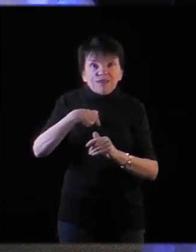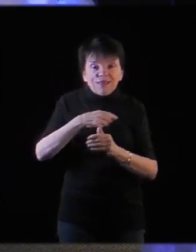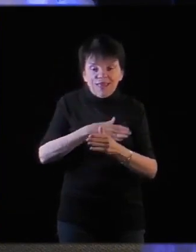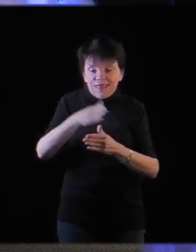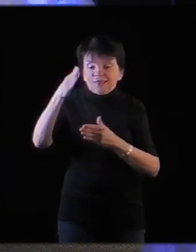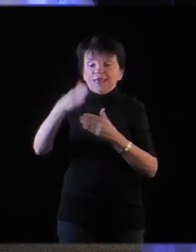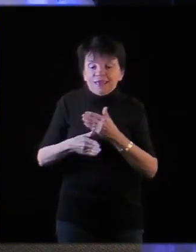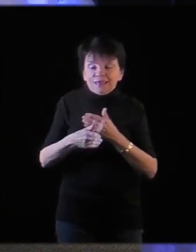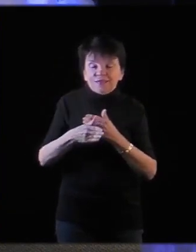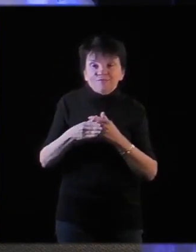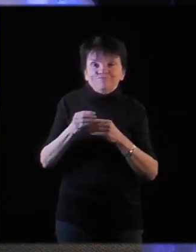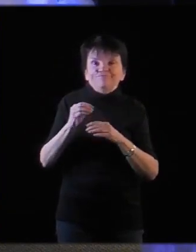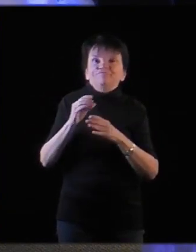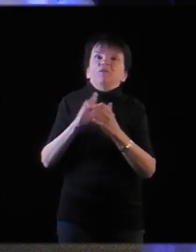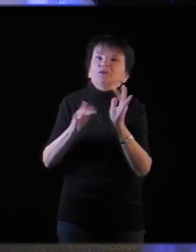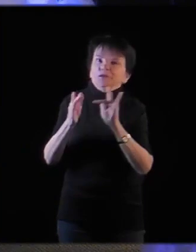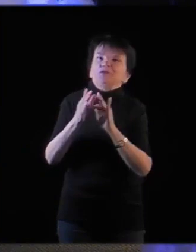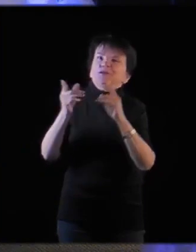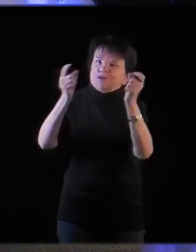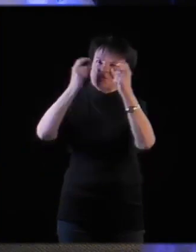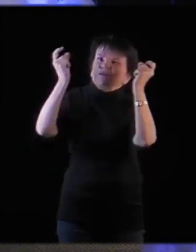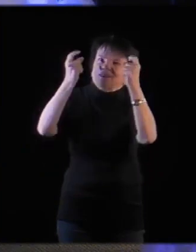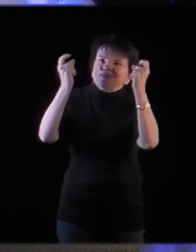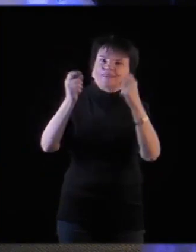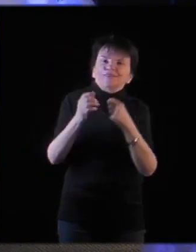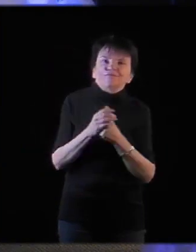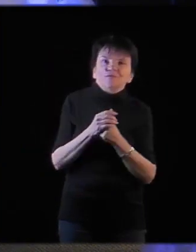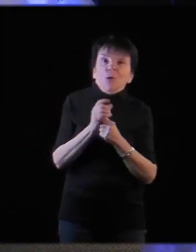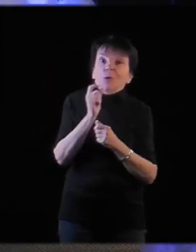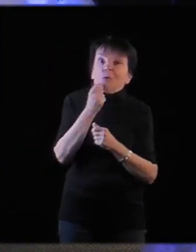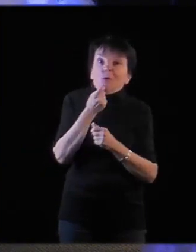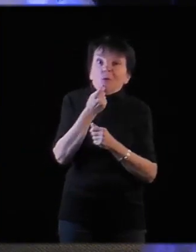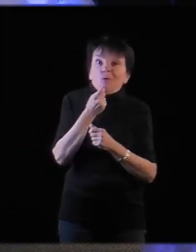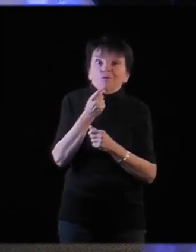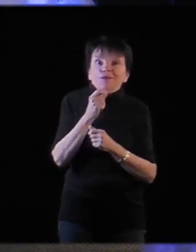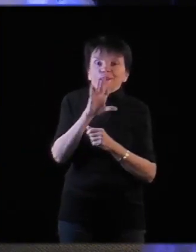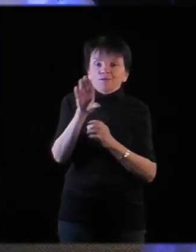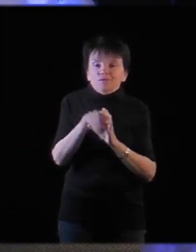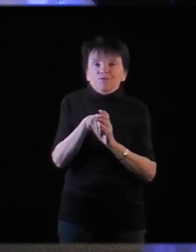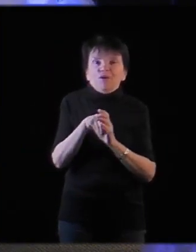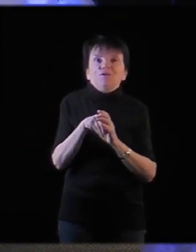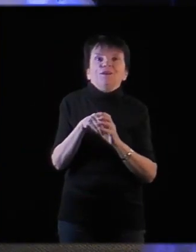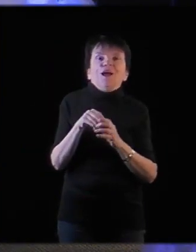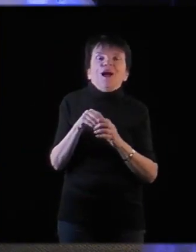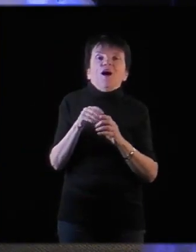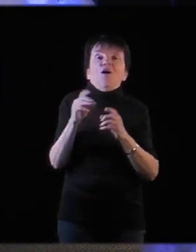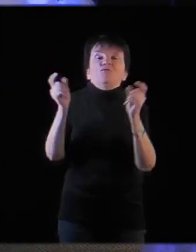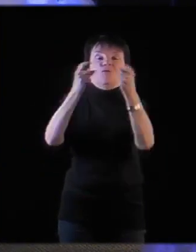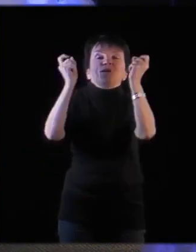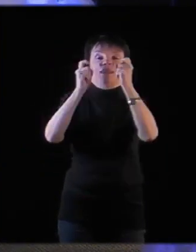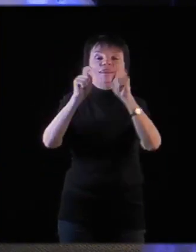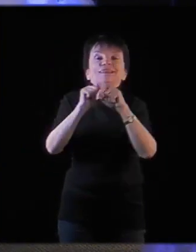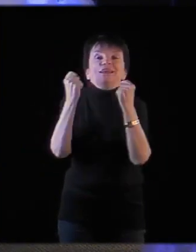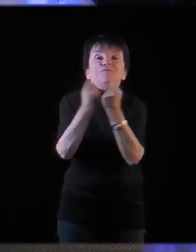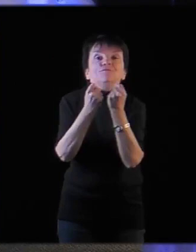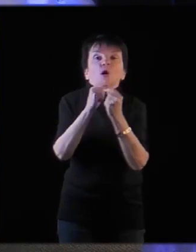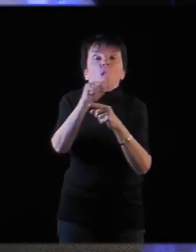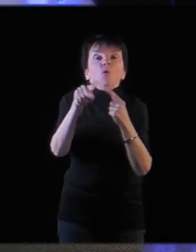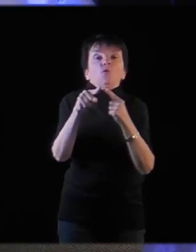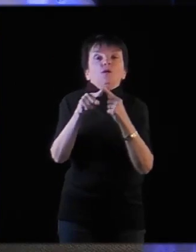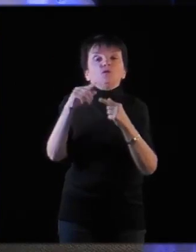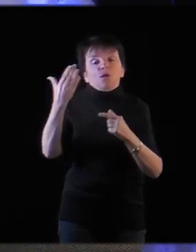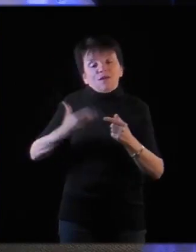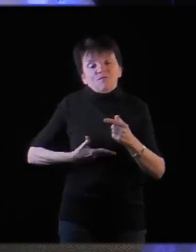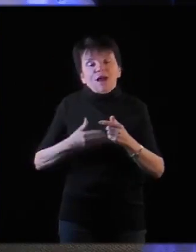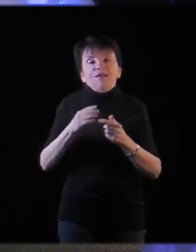He wins. And it's really cool to be on the winning team. And when you invite Christ into your life, you're on his team